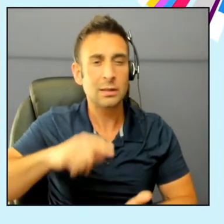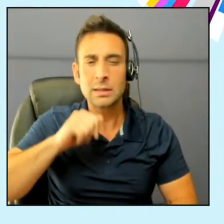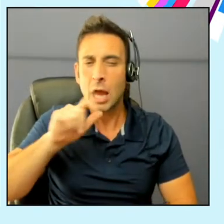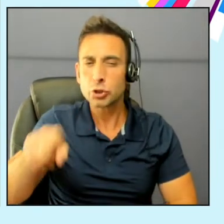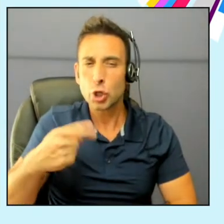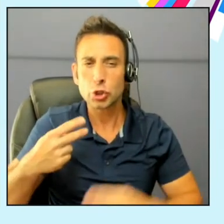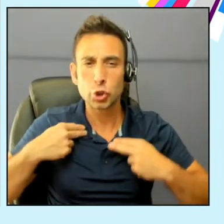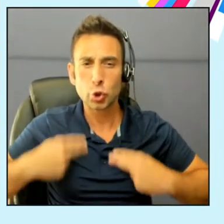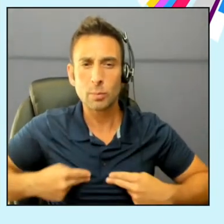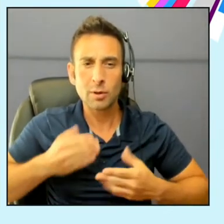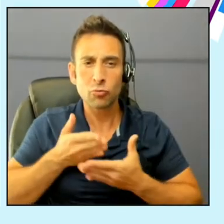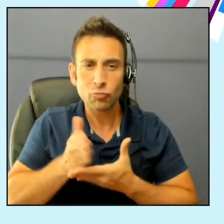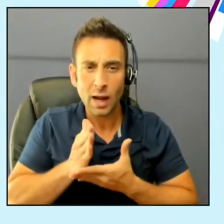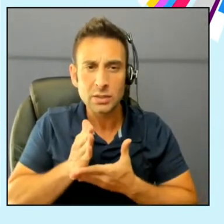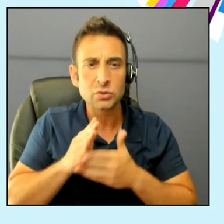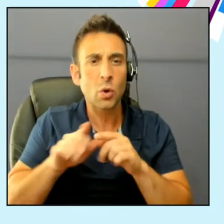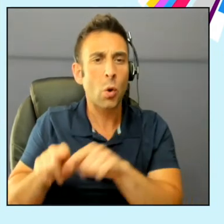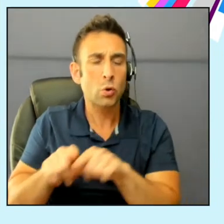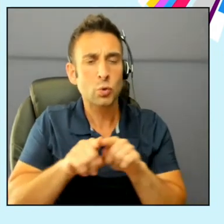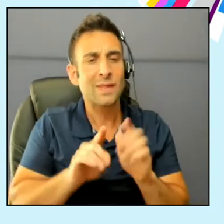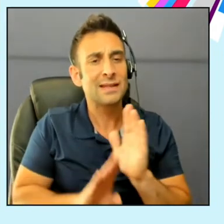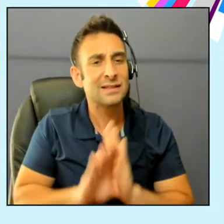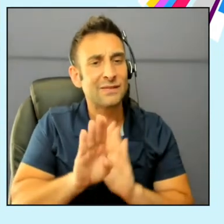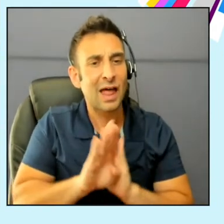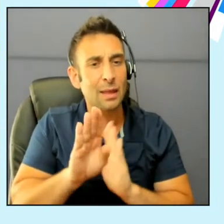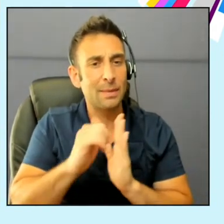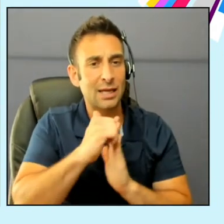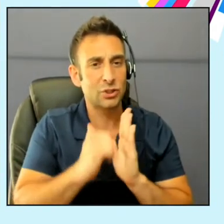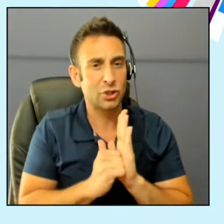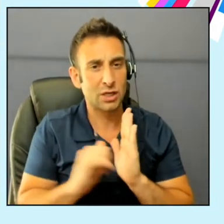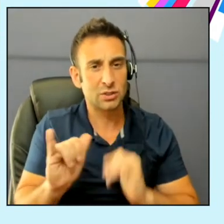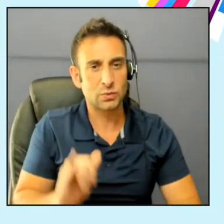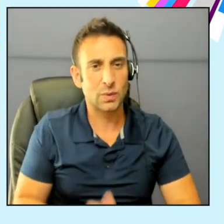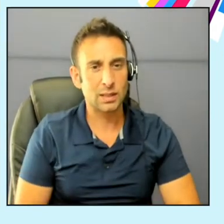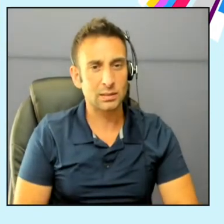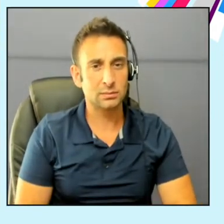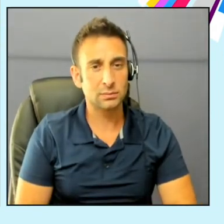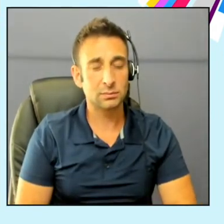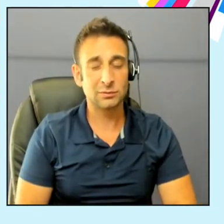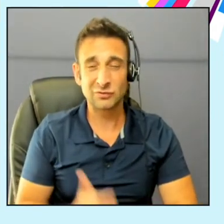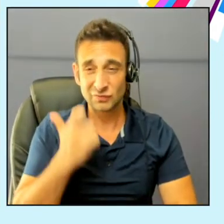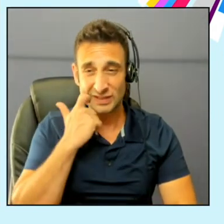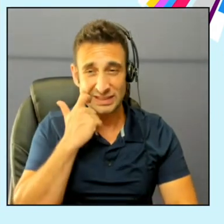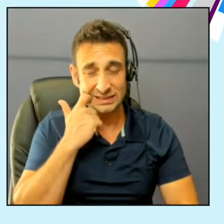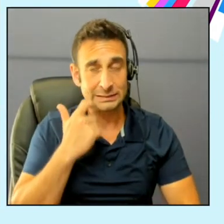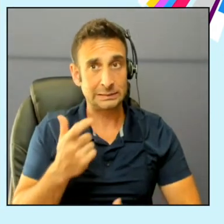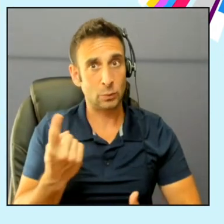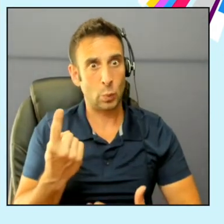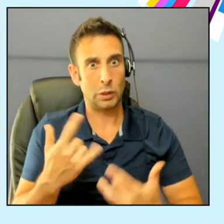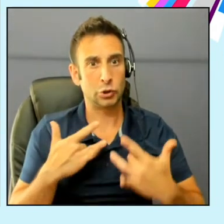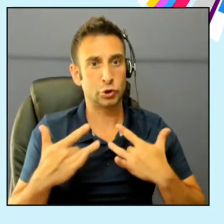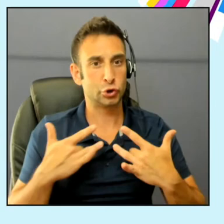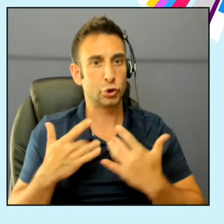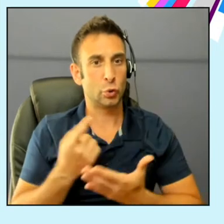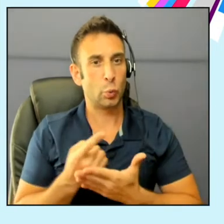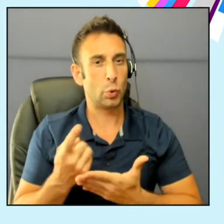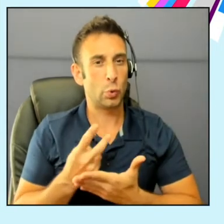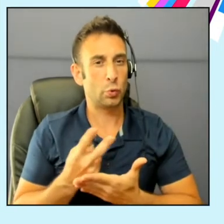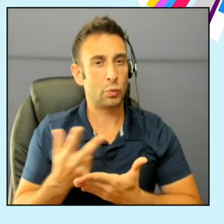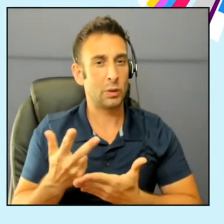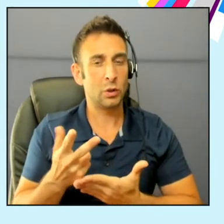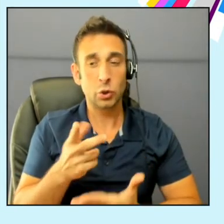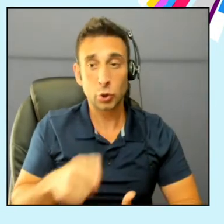also the development agenda as well. Quite concerningly, a couple of weeks ago, for those who know, the World